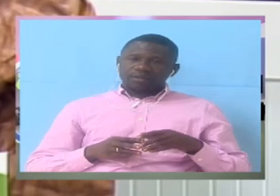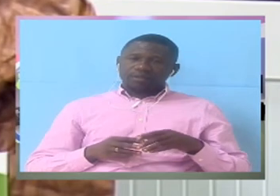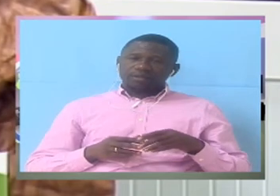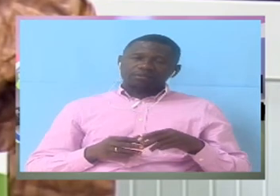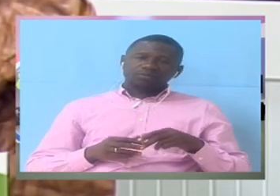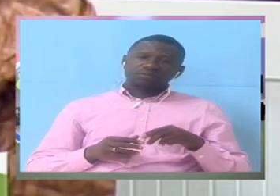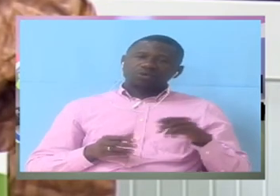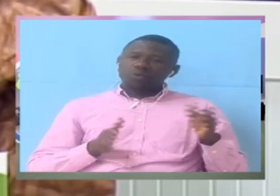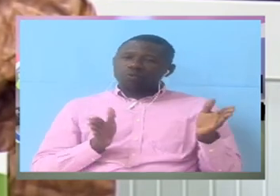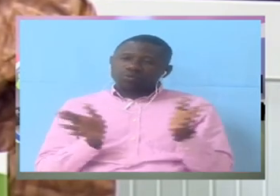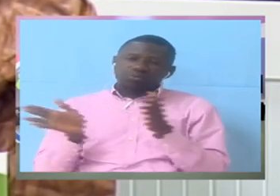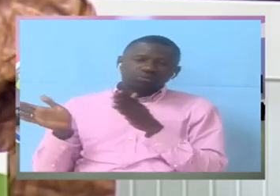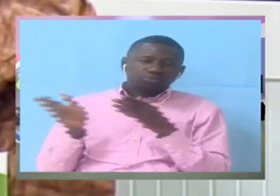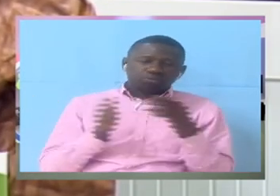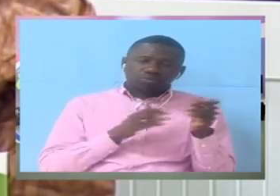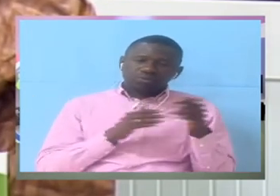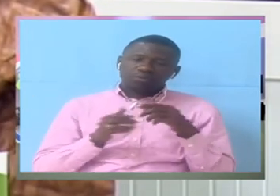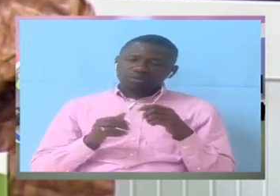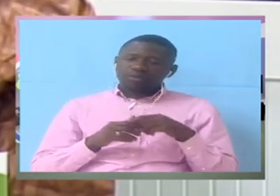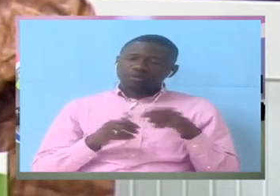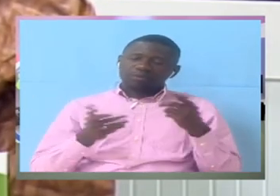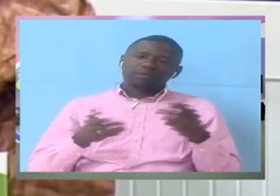condition is on.